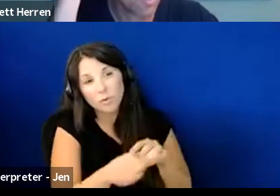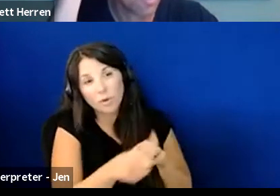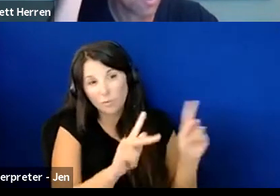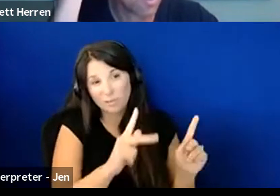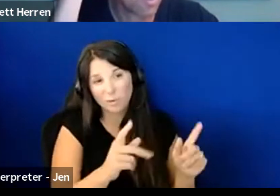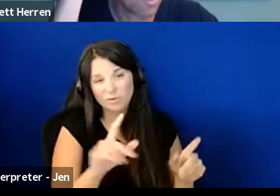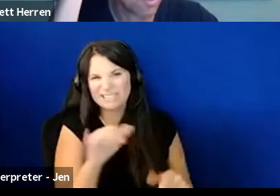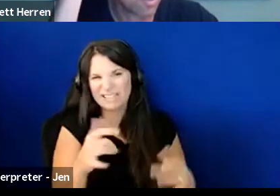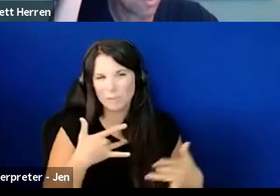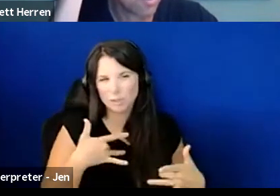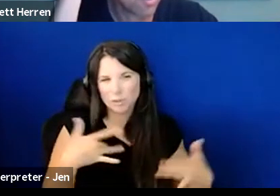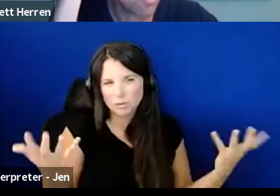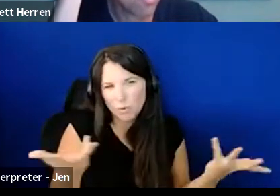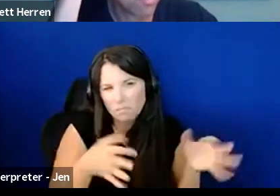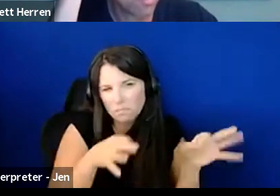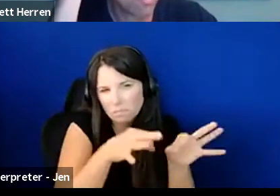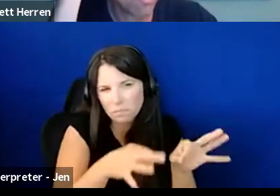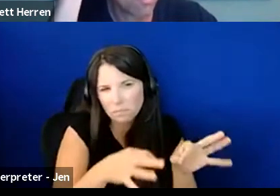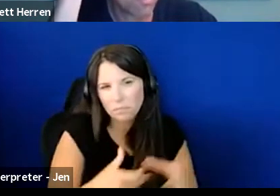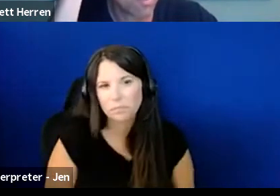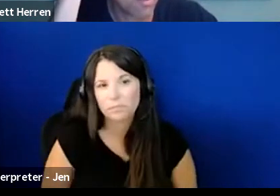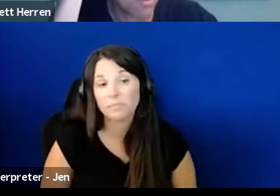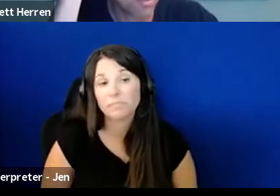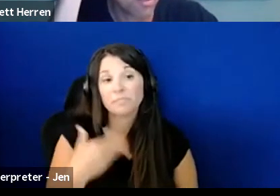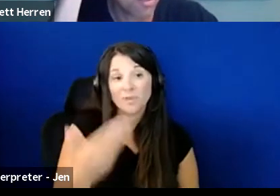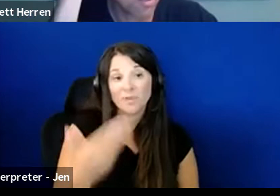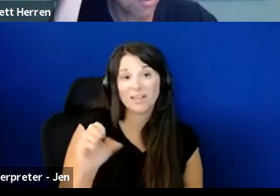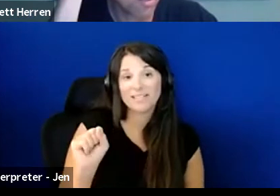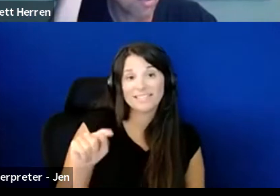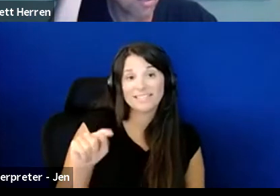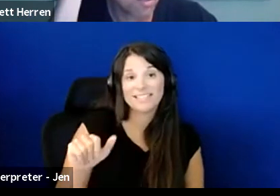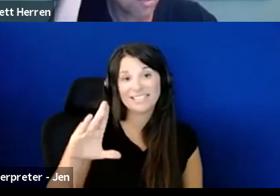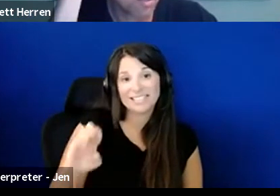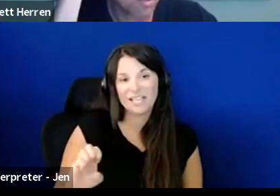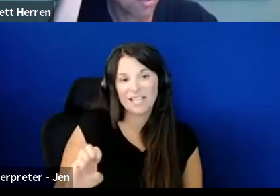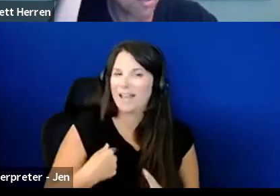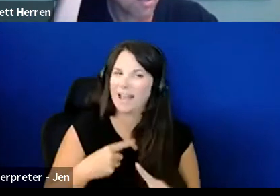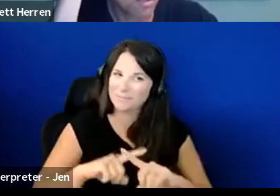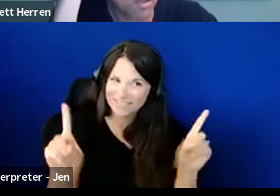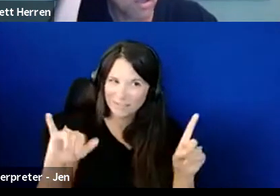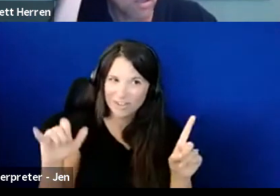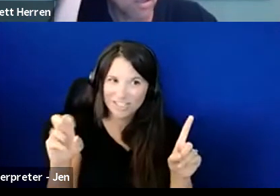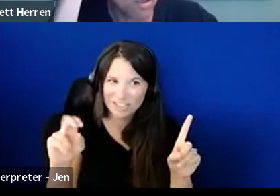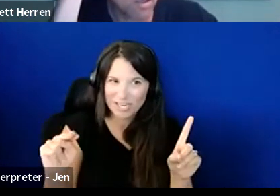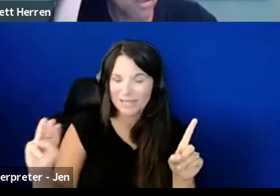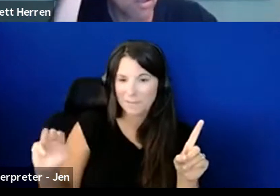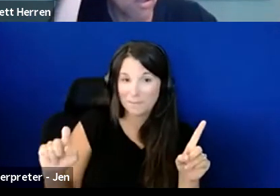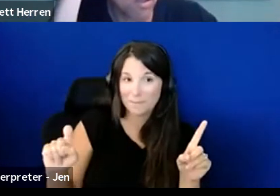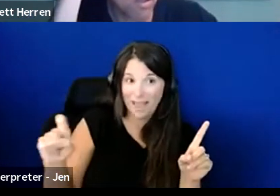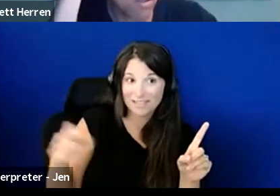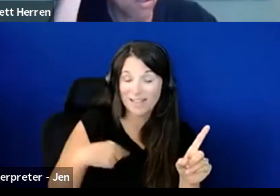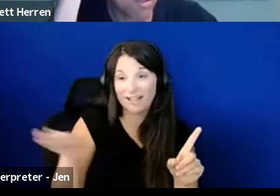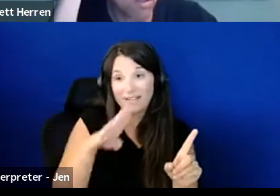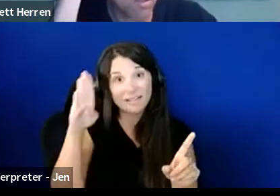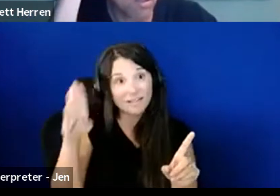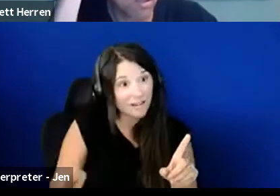ahead, Stacy. Okay, so I am unlike Max or Jason. I had never taken an